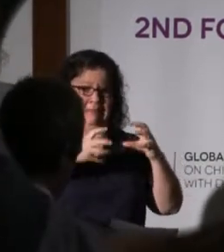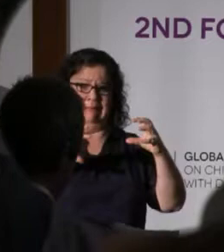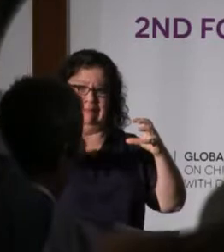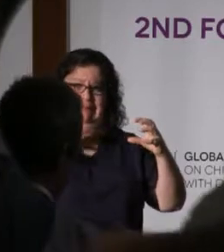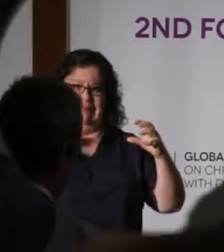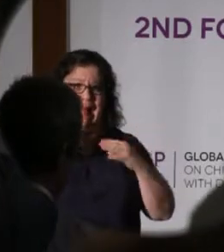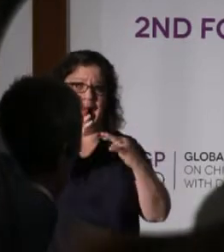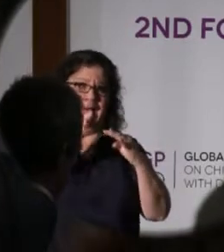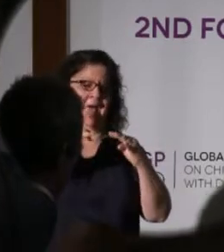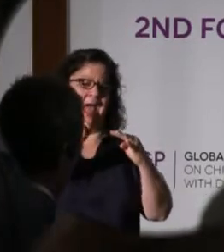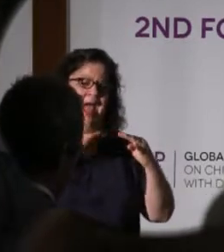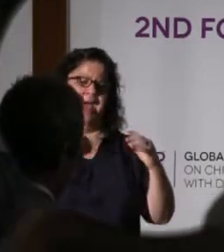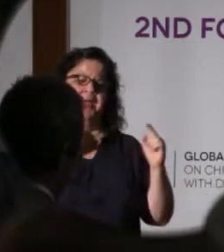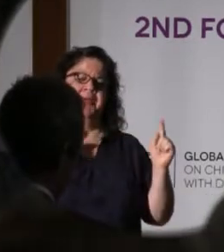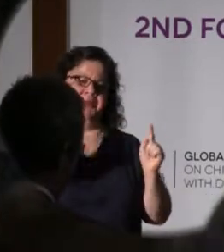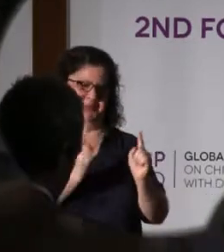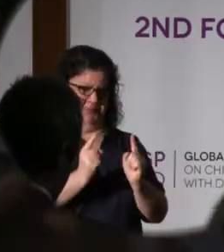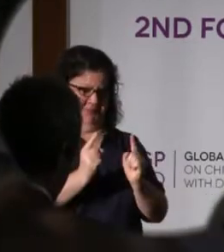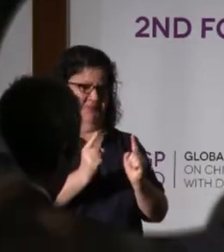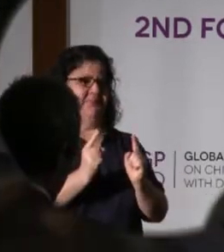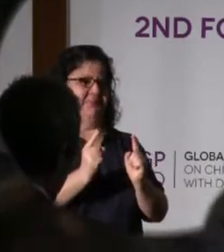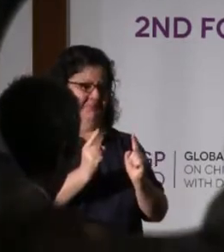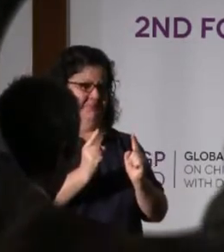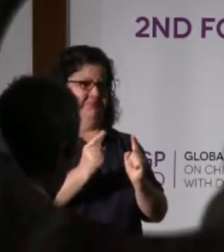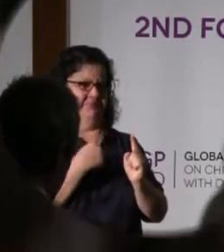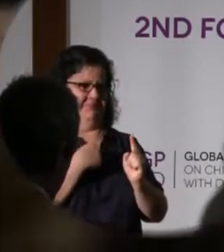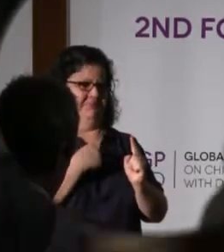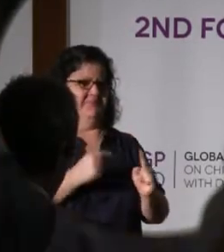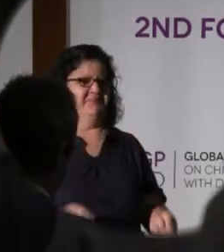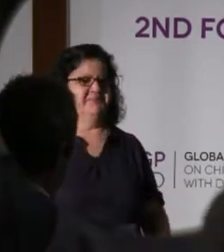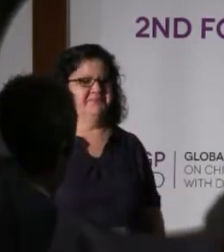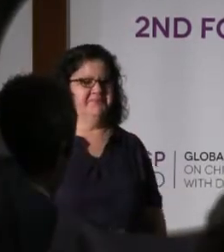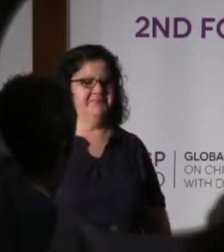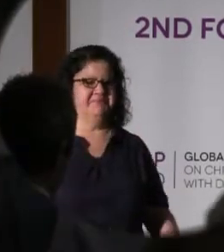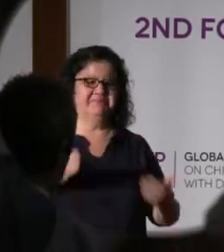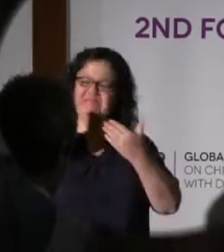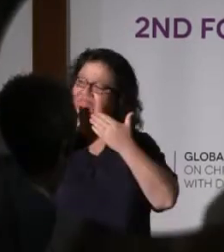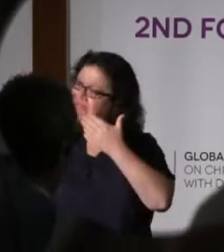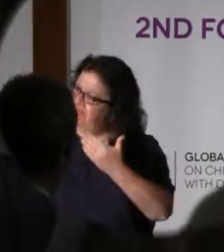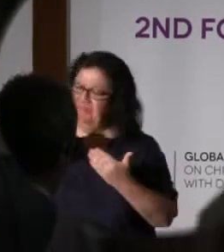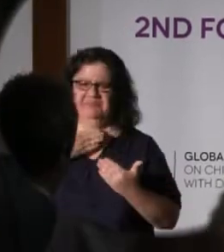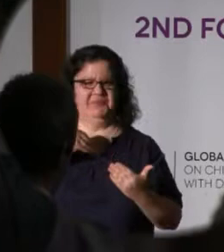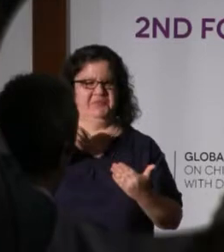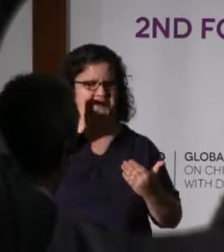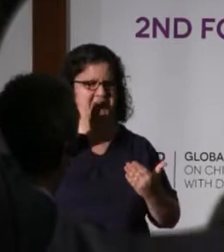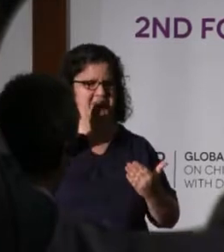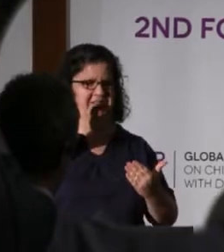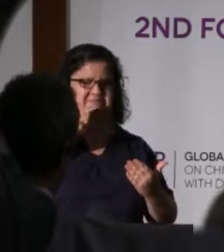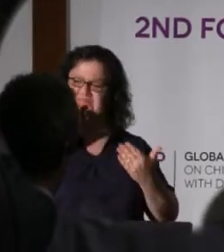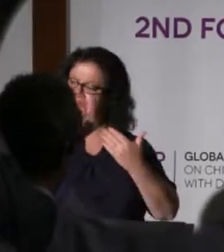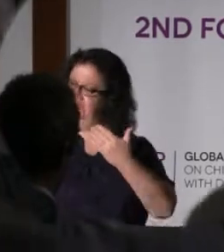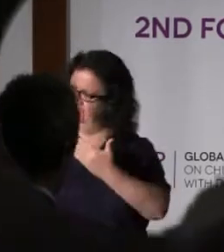not. Let me thank you, Colin, for